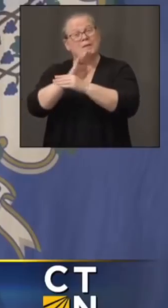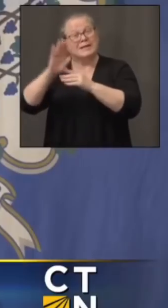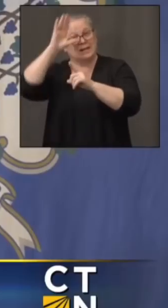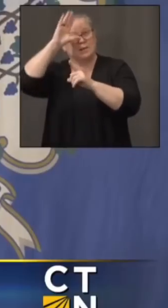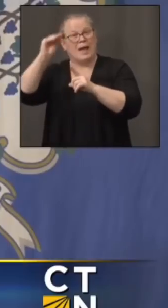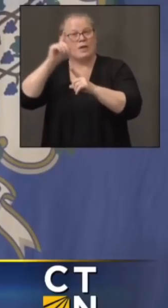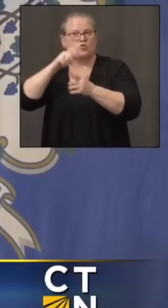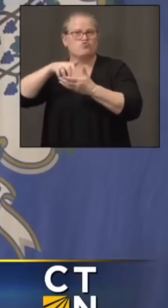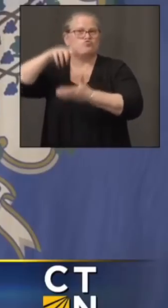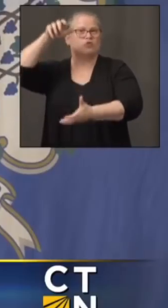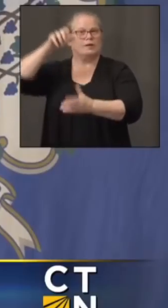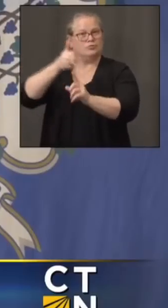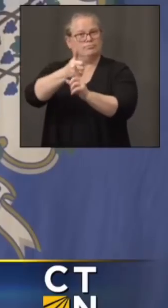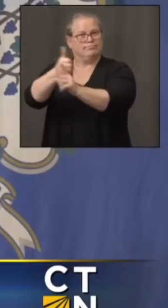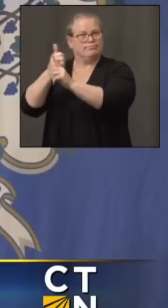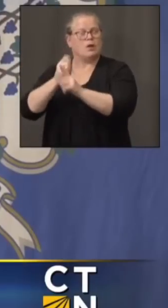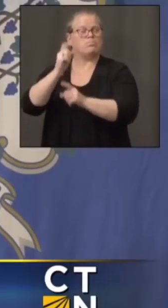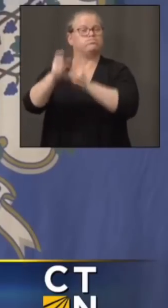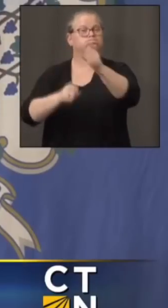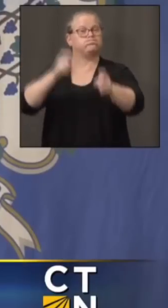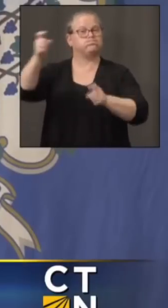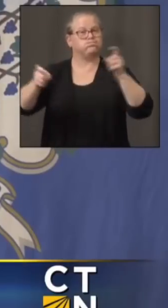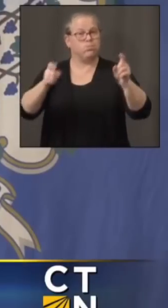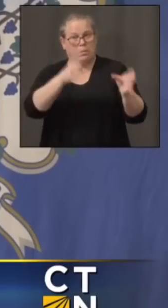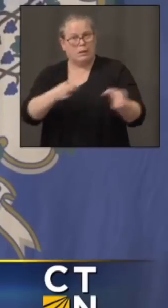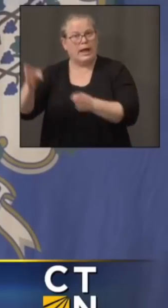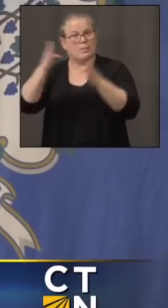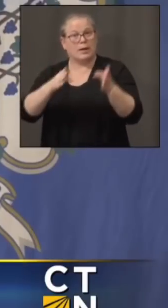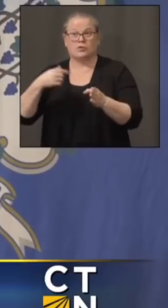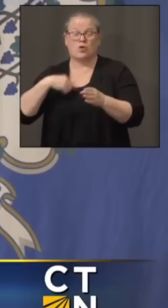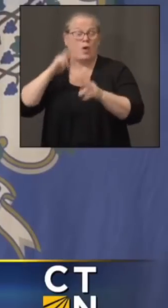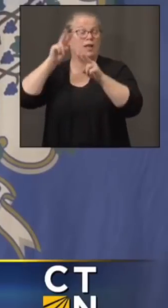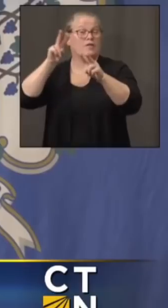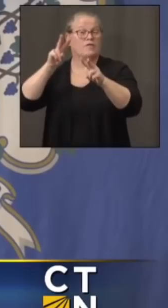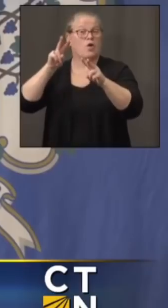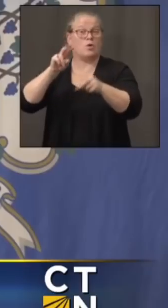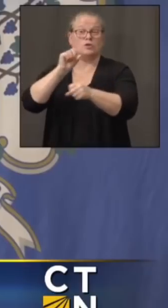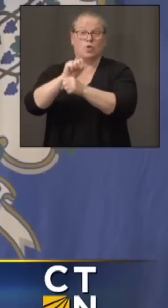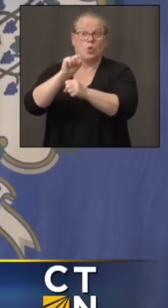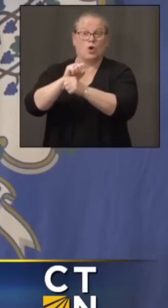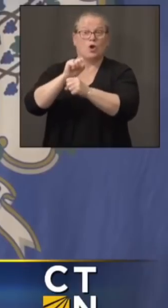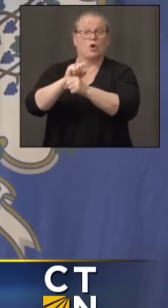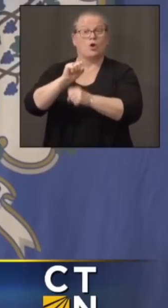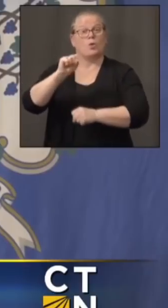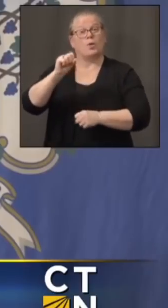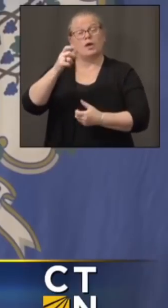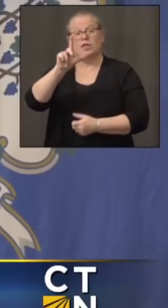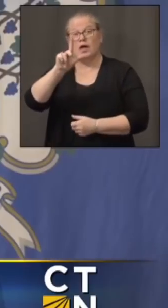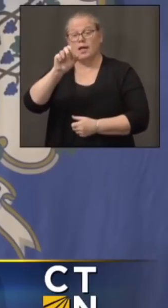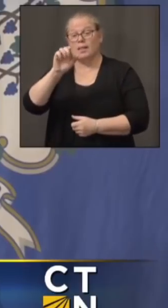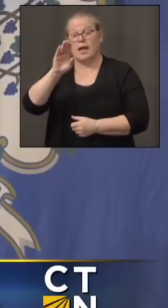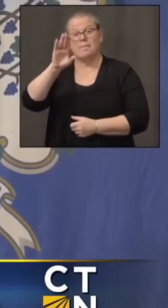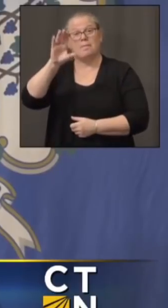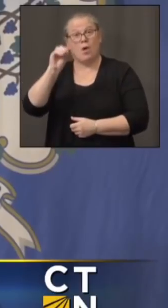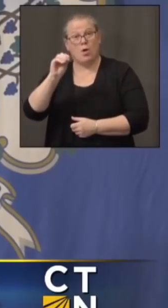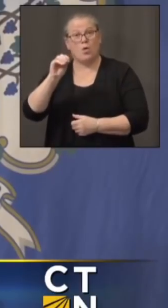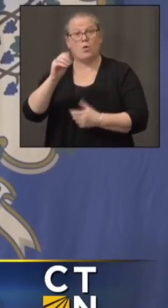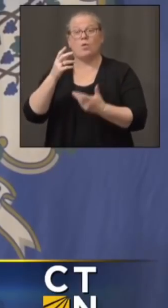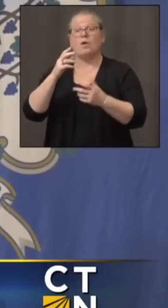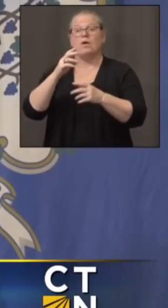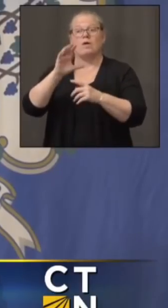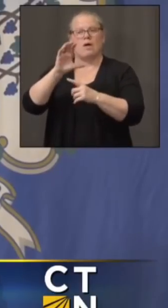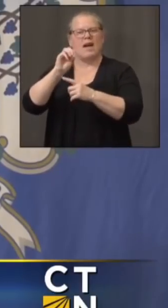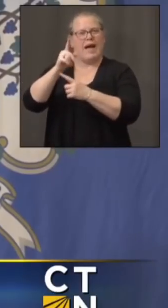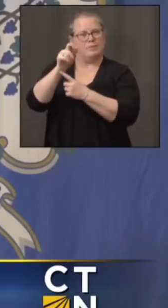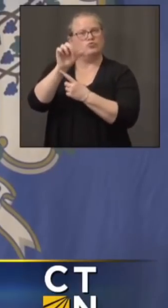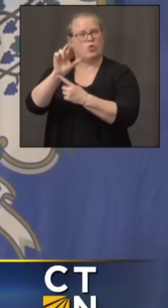about. And I look forward to working with Controller Lembo and the legislative leadership together to see what we can do to give our citizens